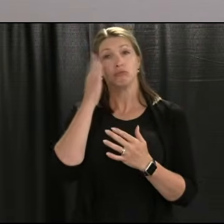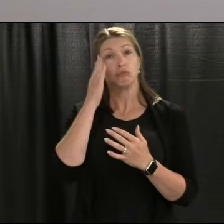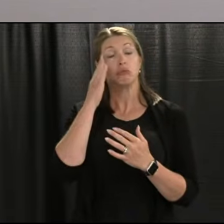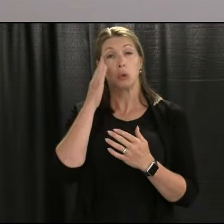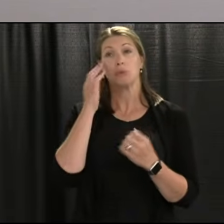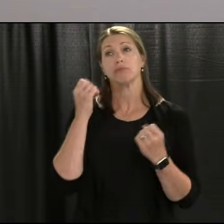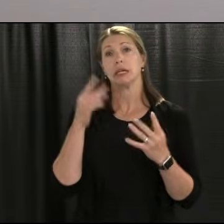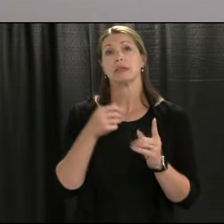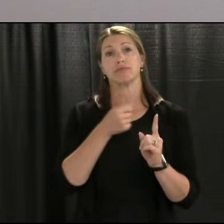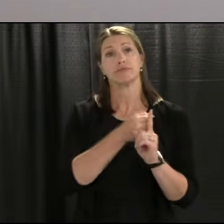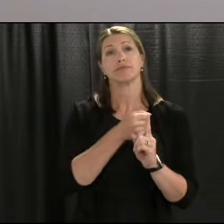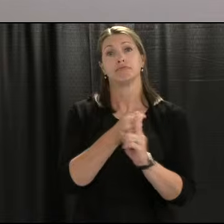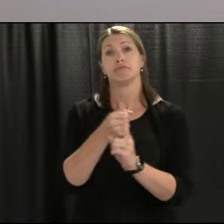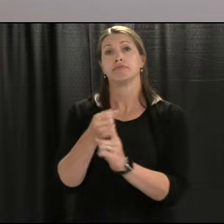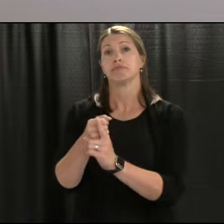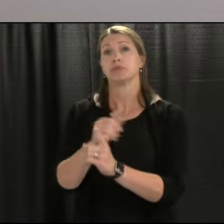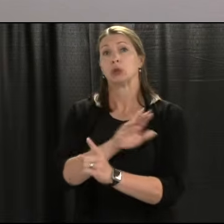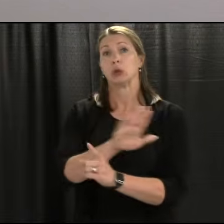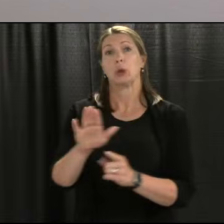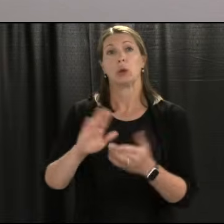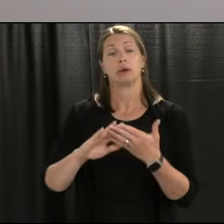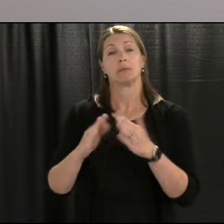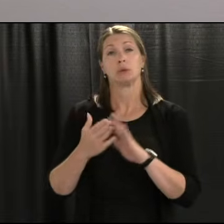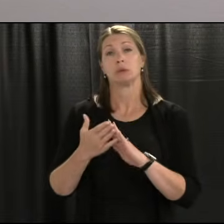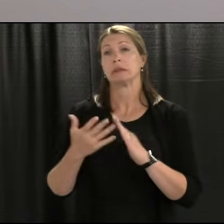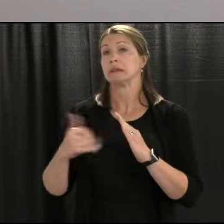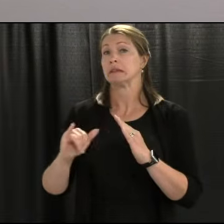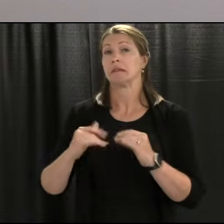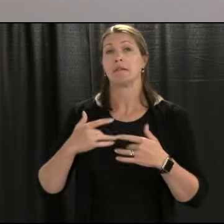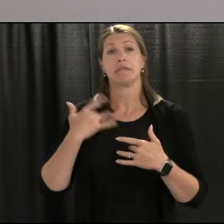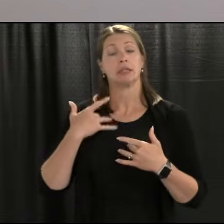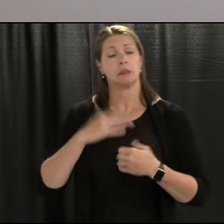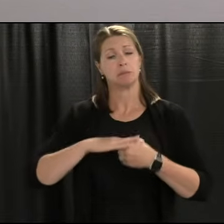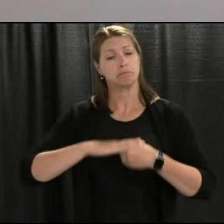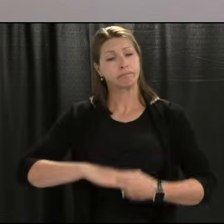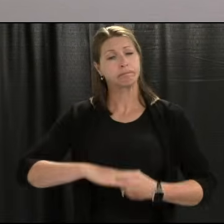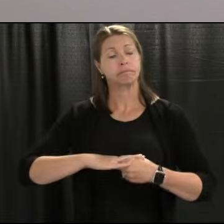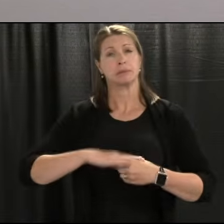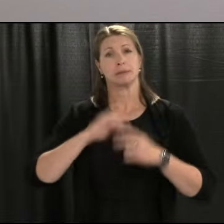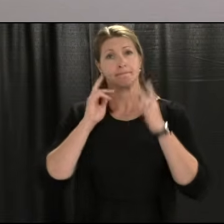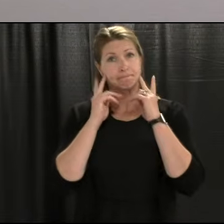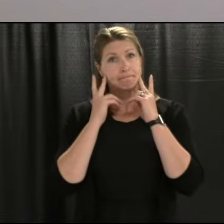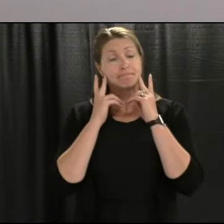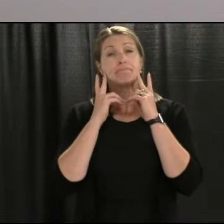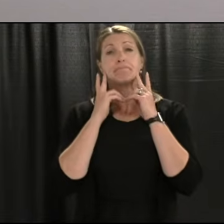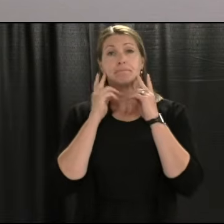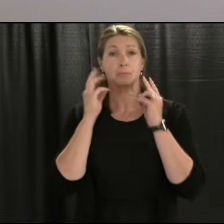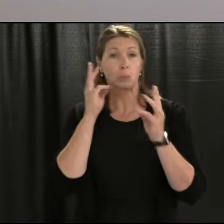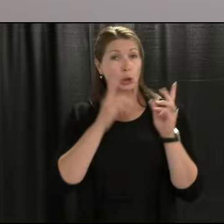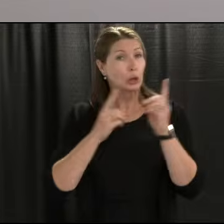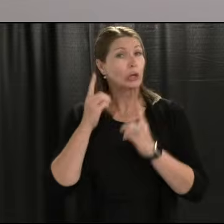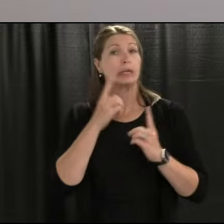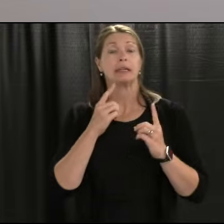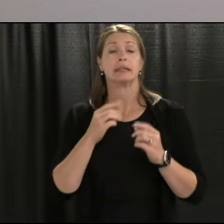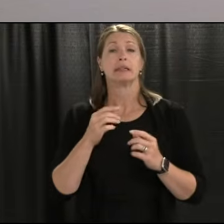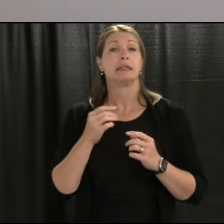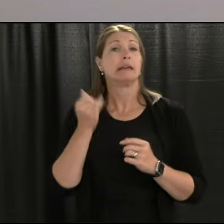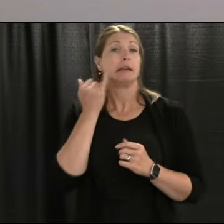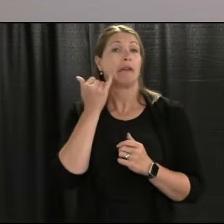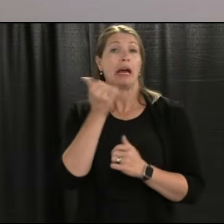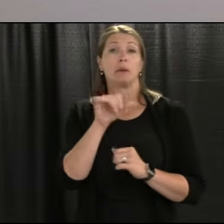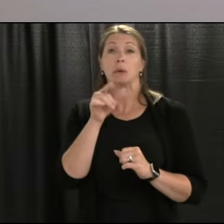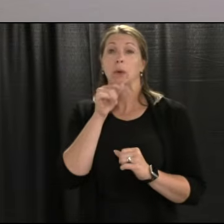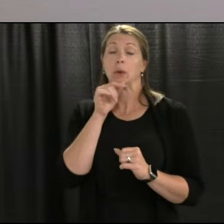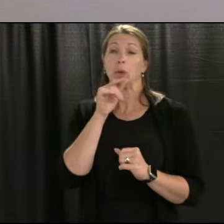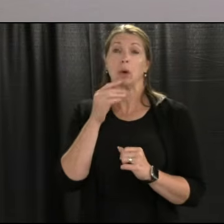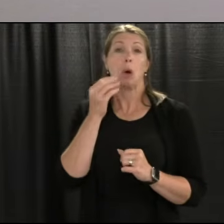by wildfires near their communities continue to feel a lot of stress and worry. In particular, those who have lost their homes and those who